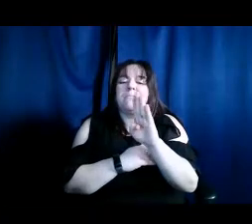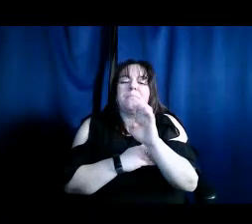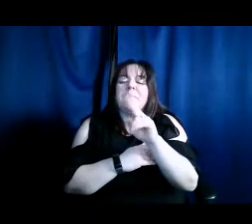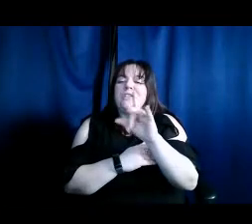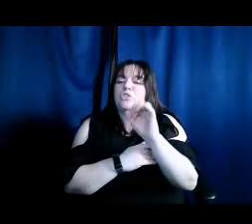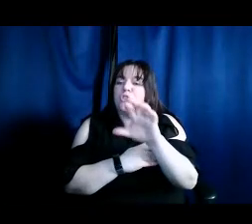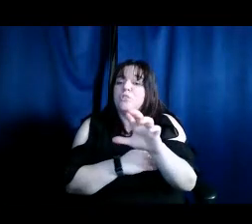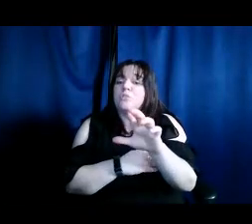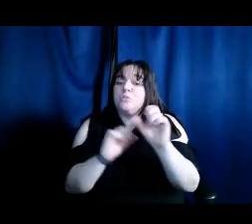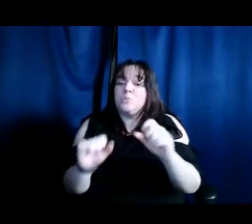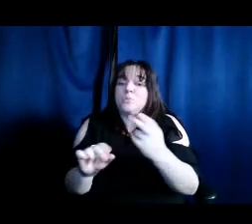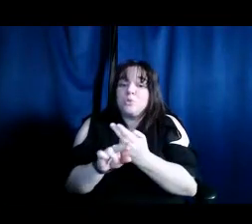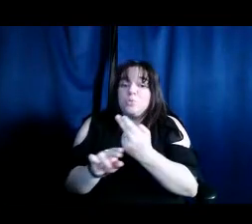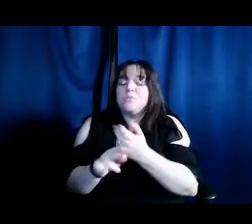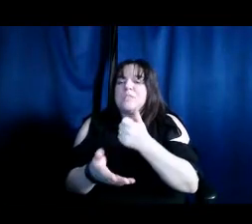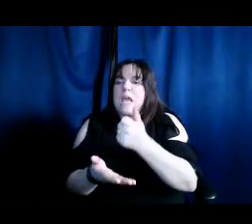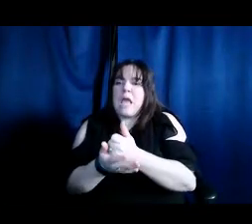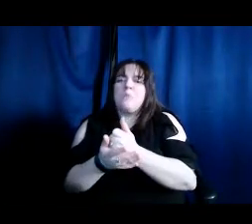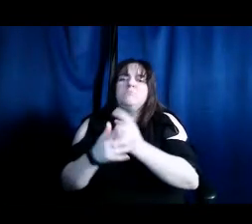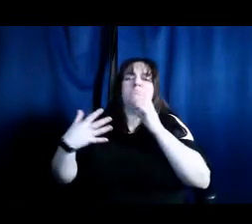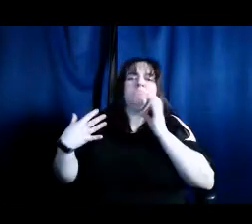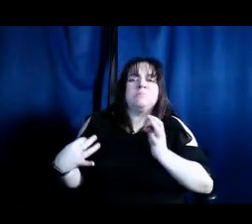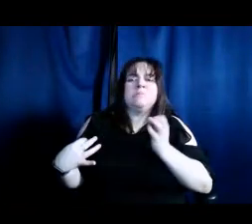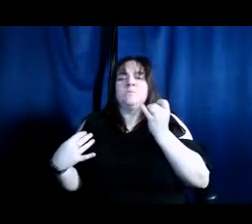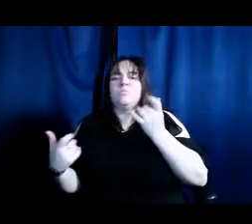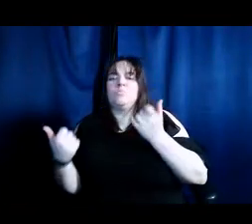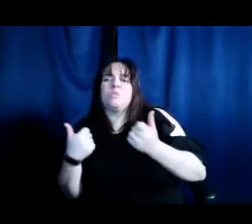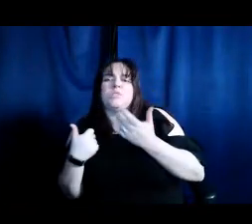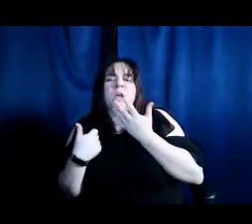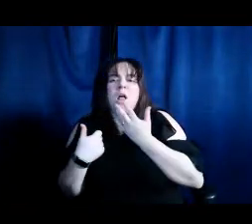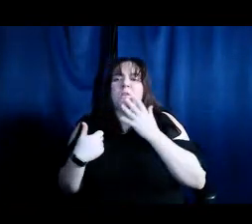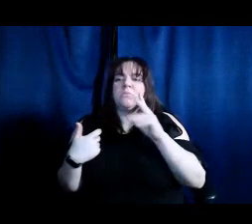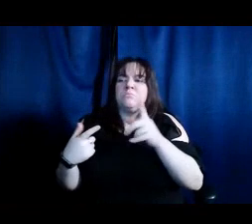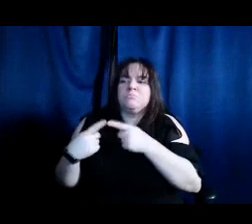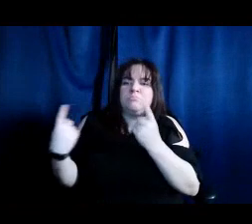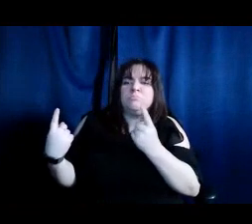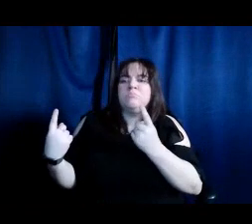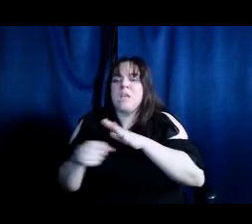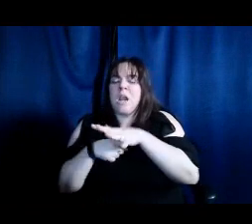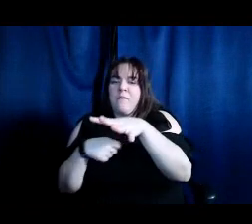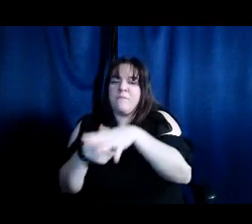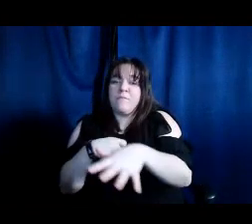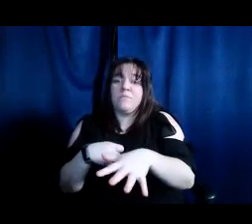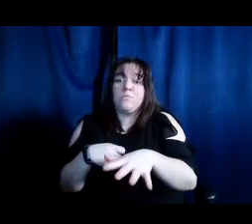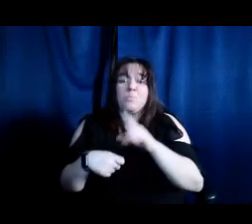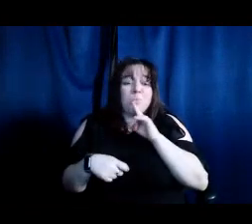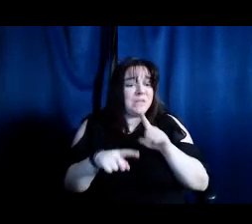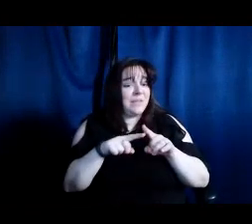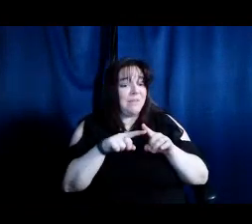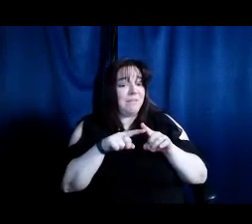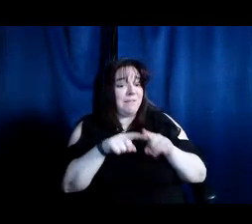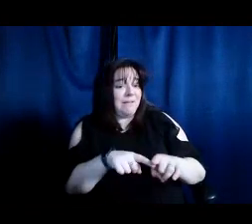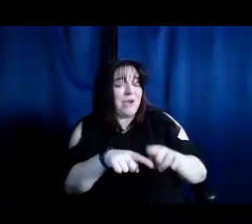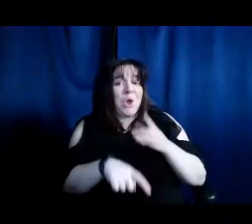combinations. It's important to avoid relying on color alone to convey